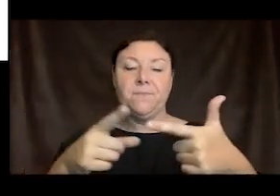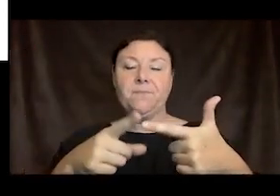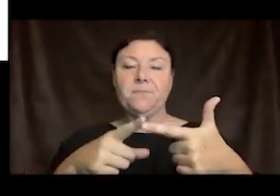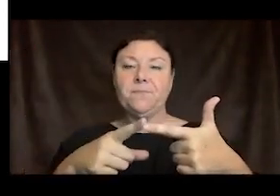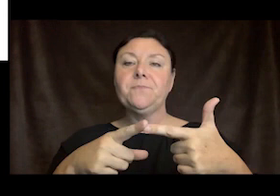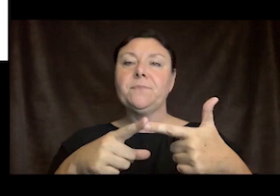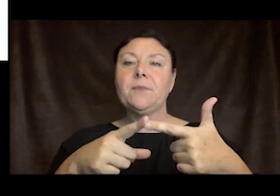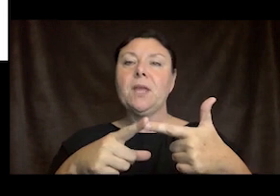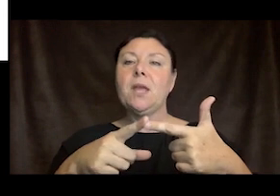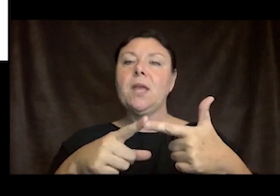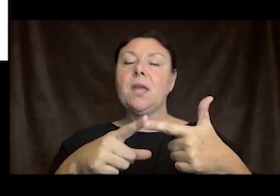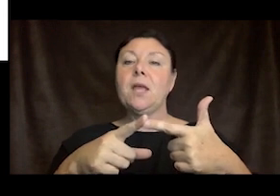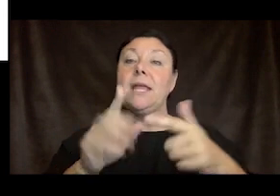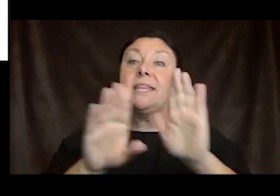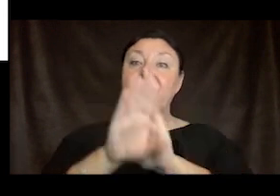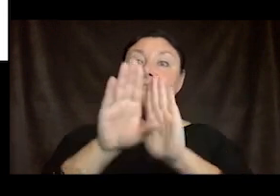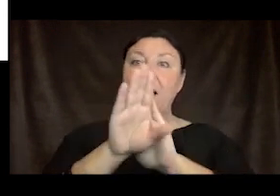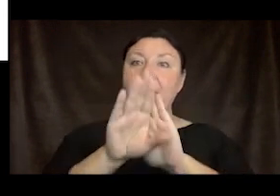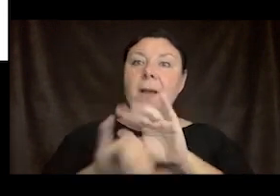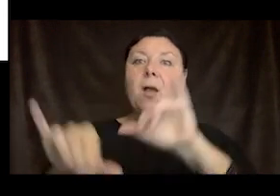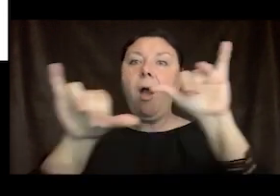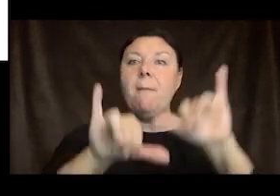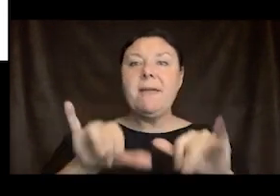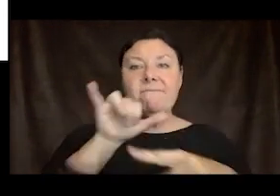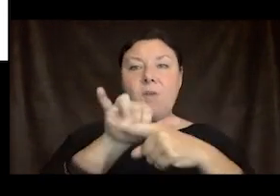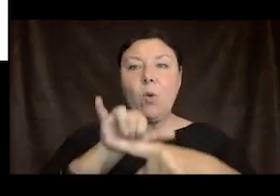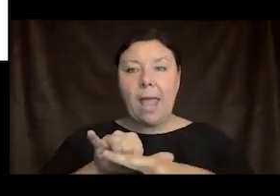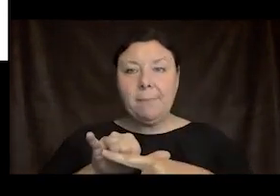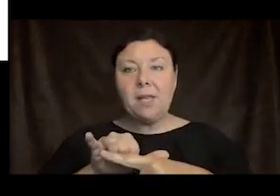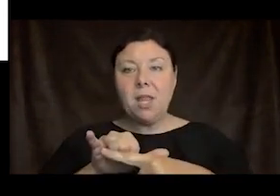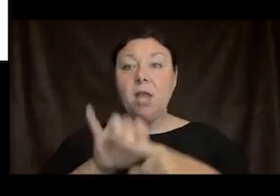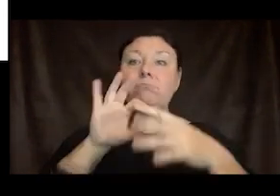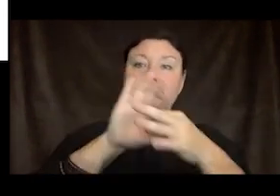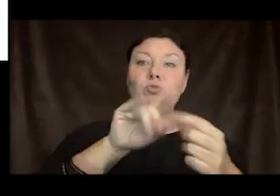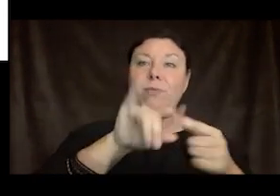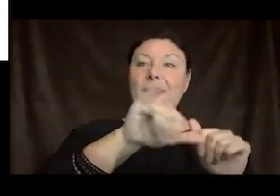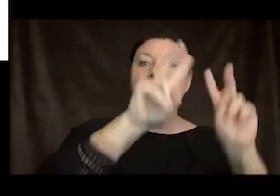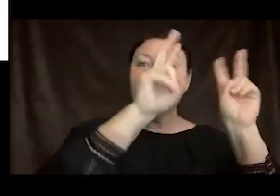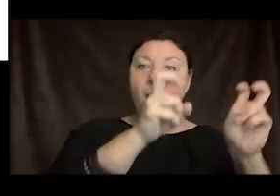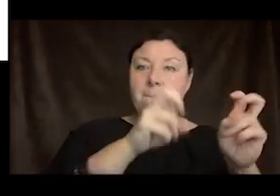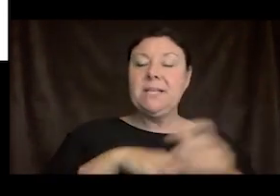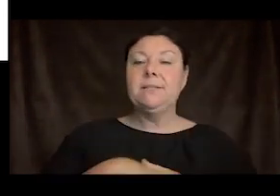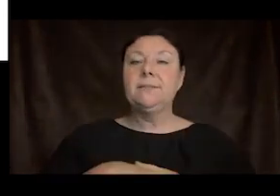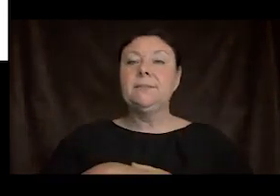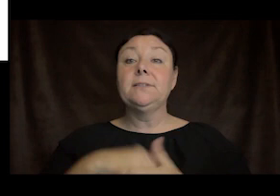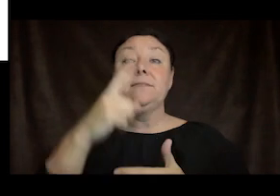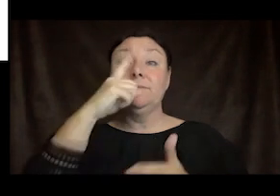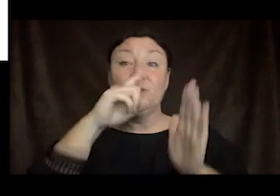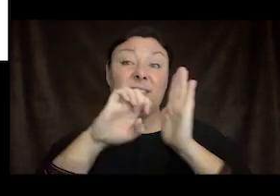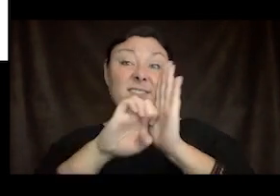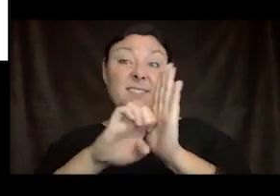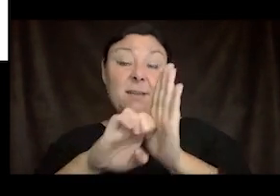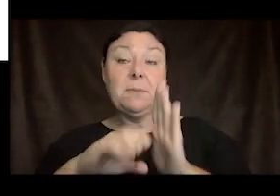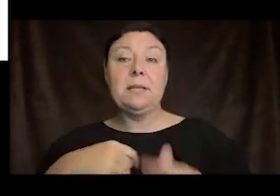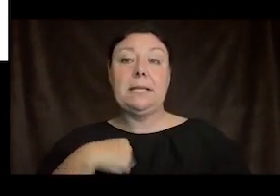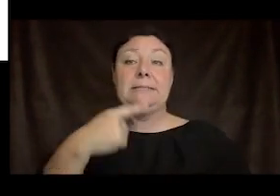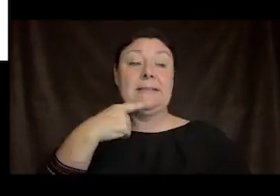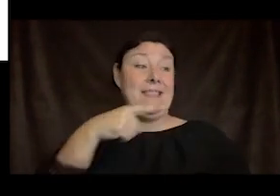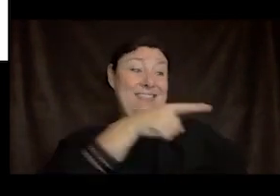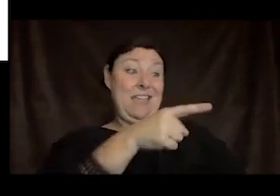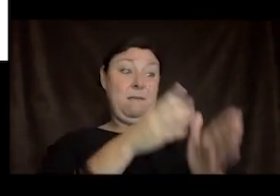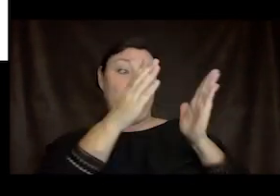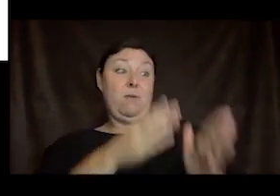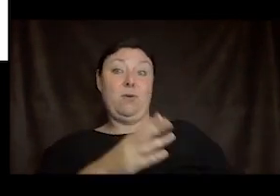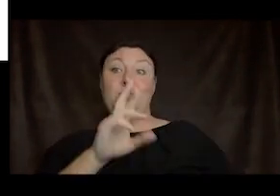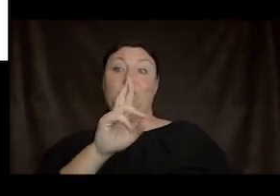get a common vocabulary around the topic. So if I say this person's a